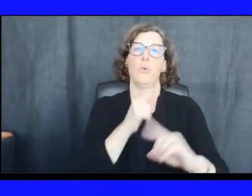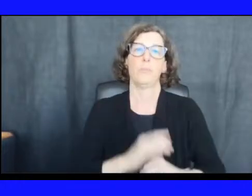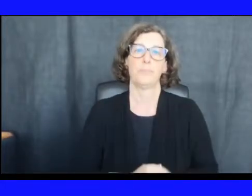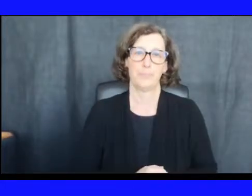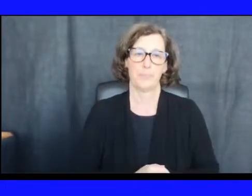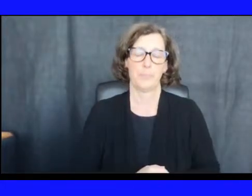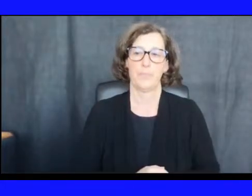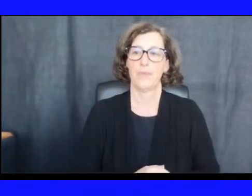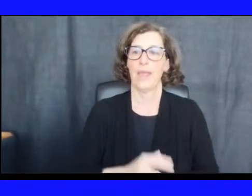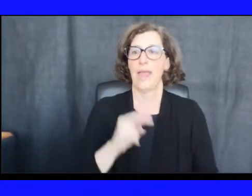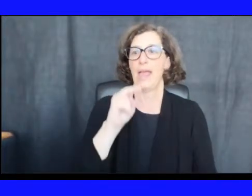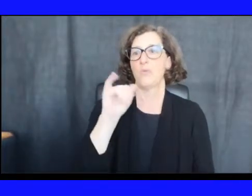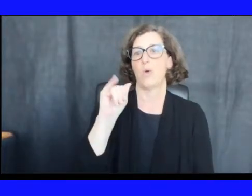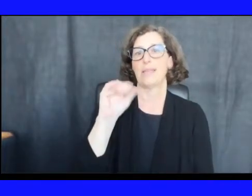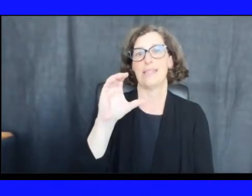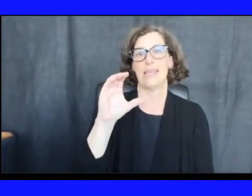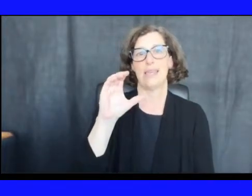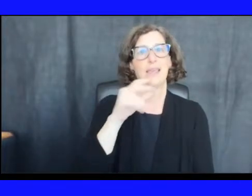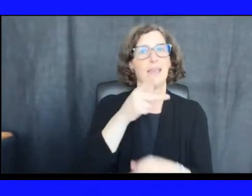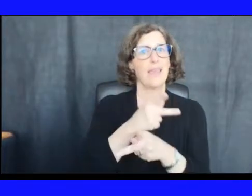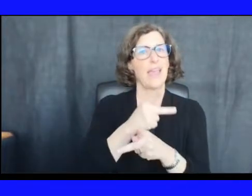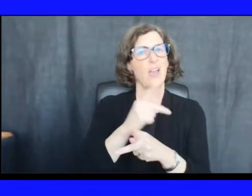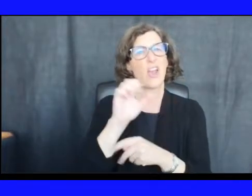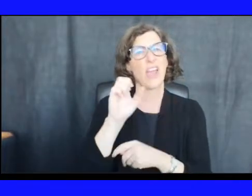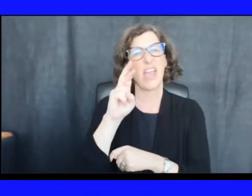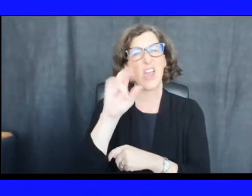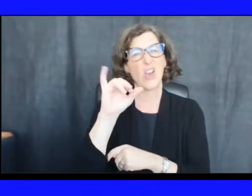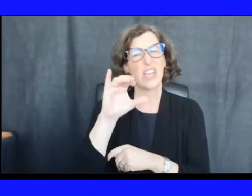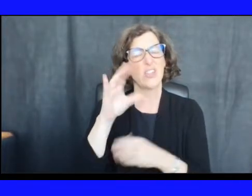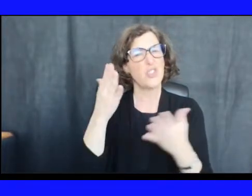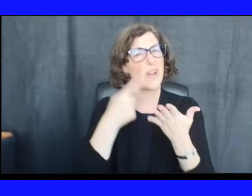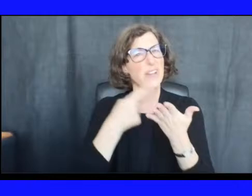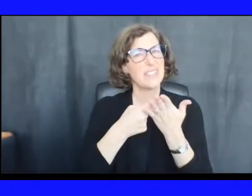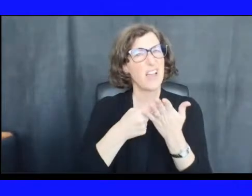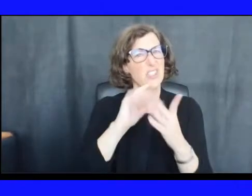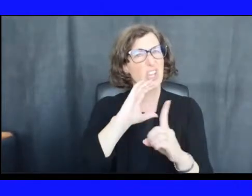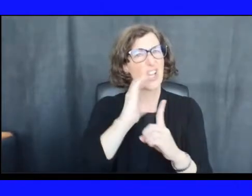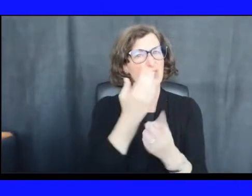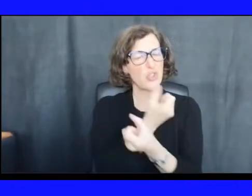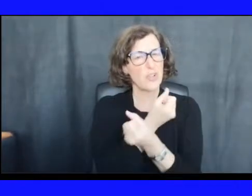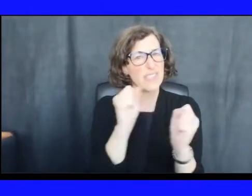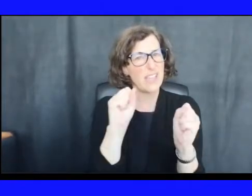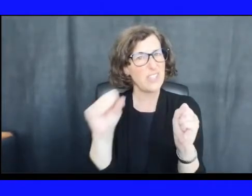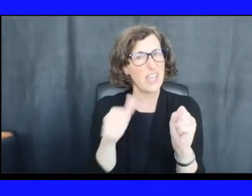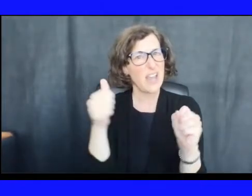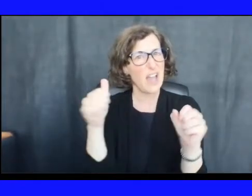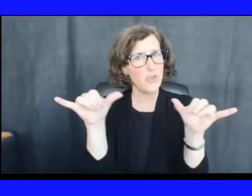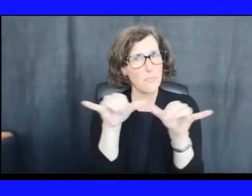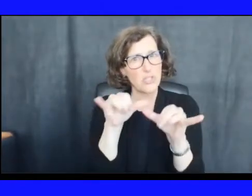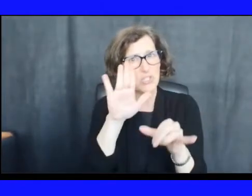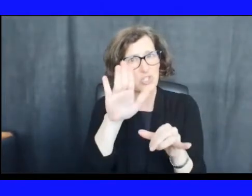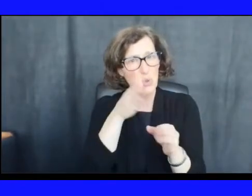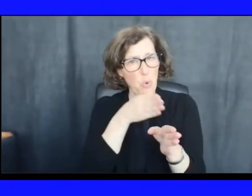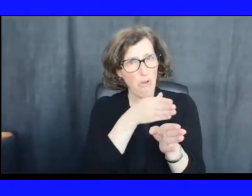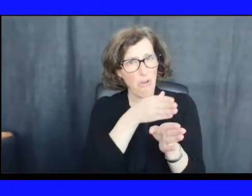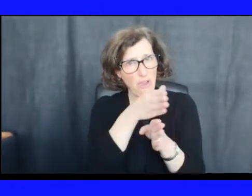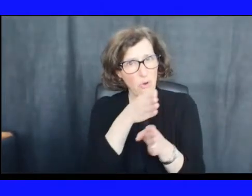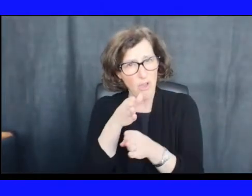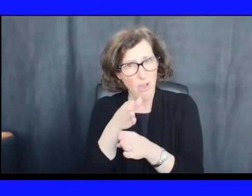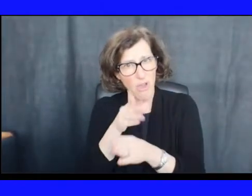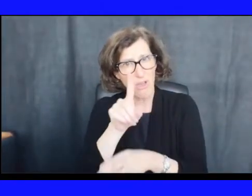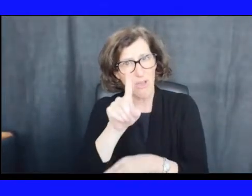compared to 688. And so we see this dip a little bit during kind of low COVID